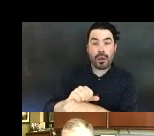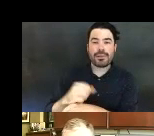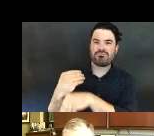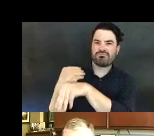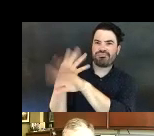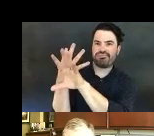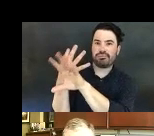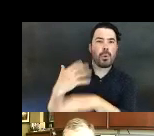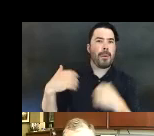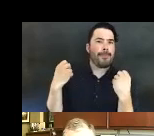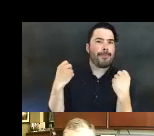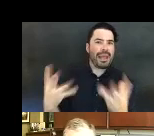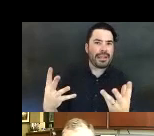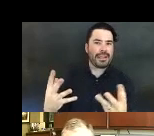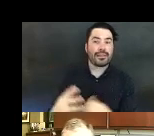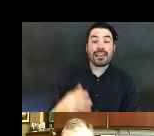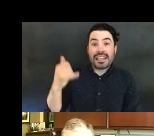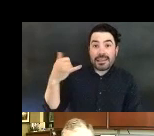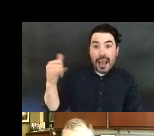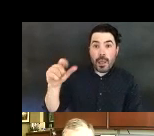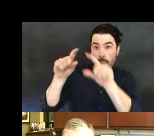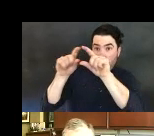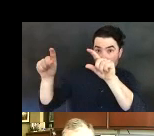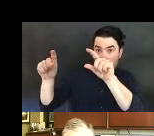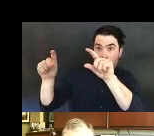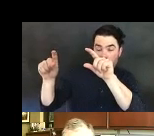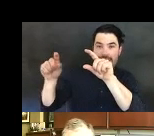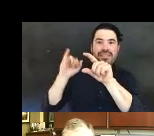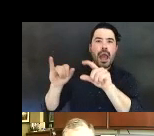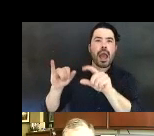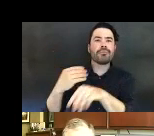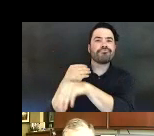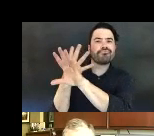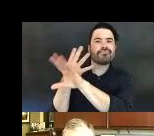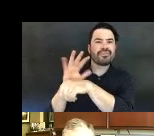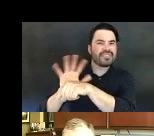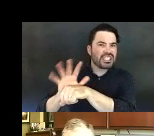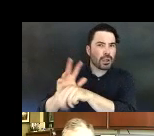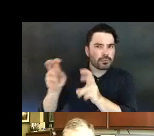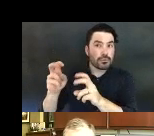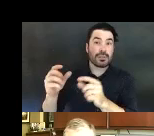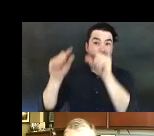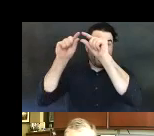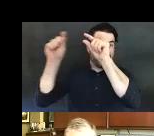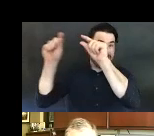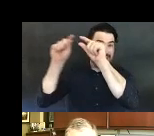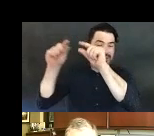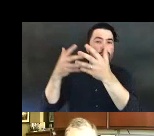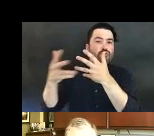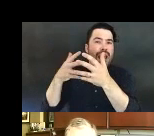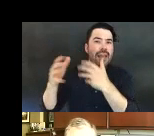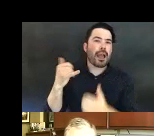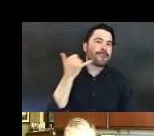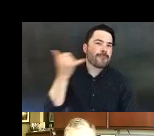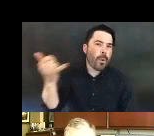The majority of that in the yellow bar there on the right are video visits. The gray bar at the top are phone visits. So certainly